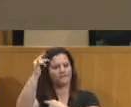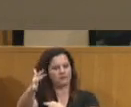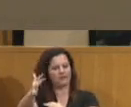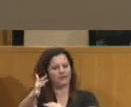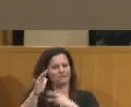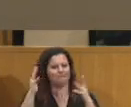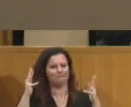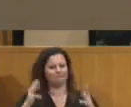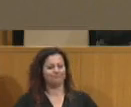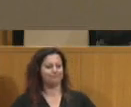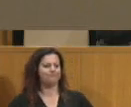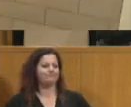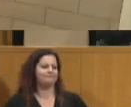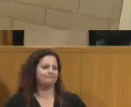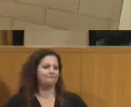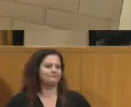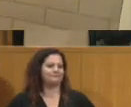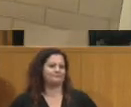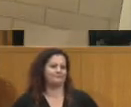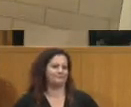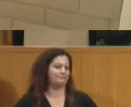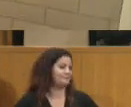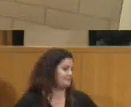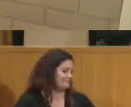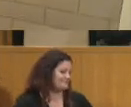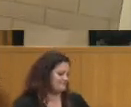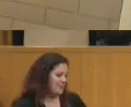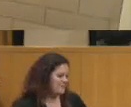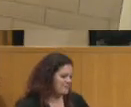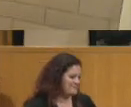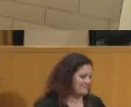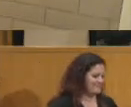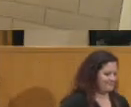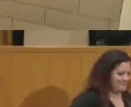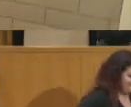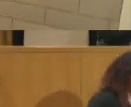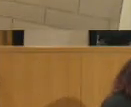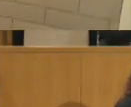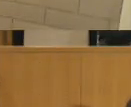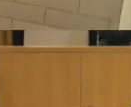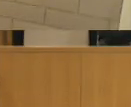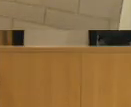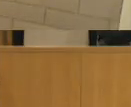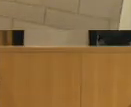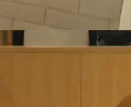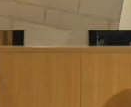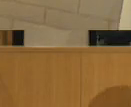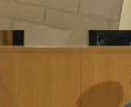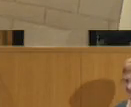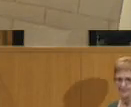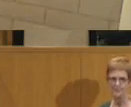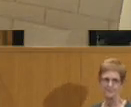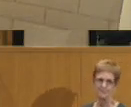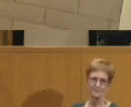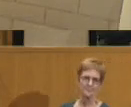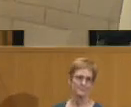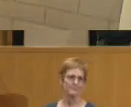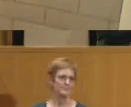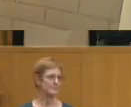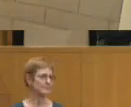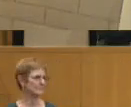inspired by each of you, those committed to continue the work of building this world-class city. From Pawtucket to Still Creek,